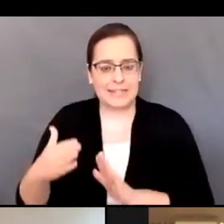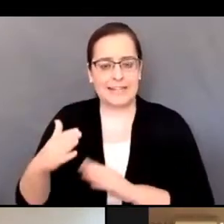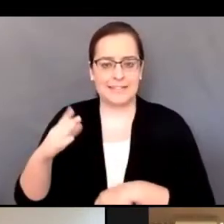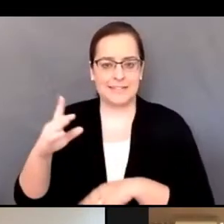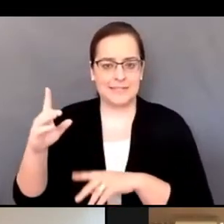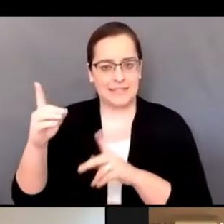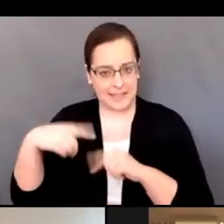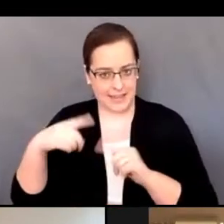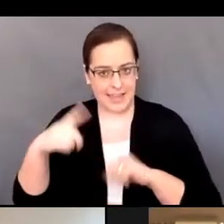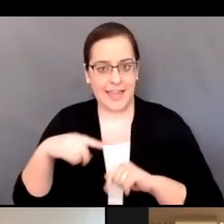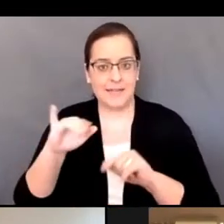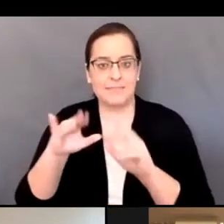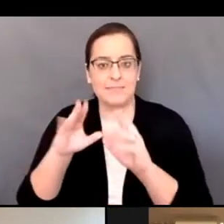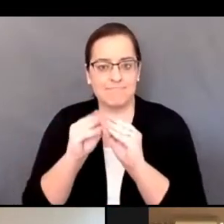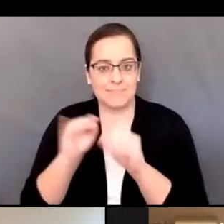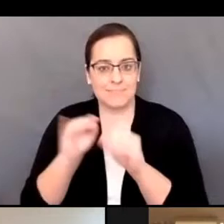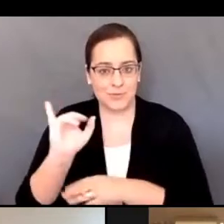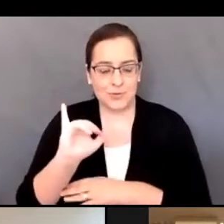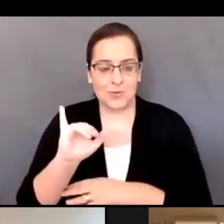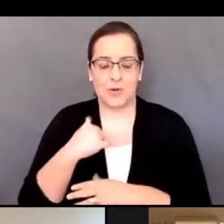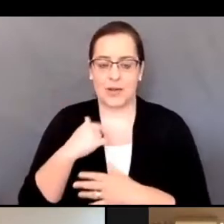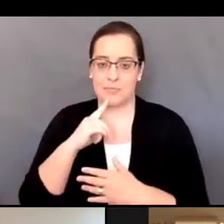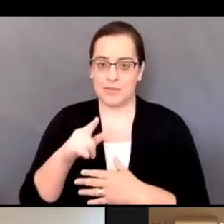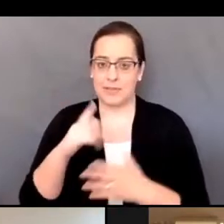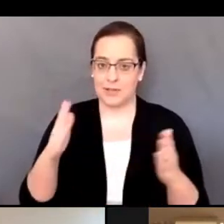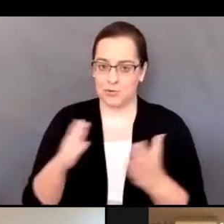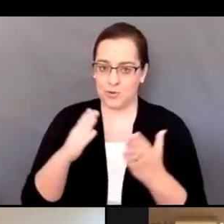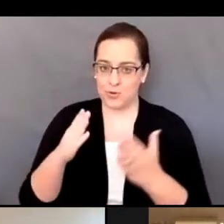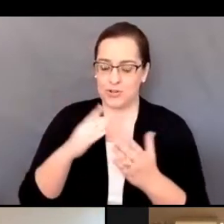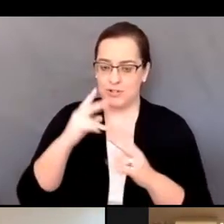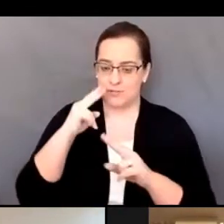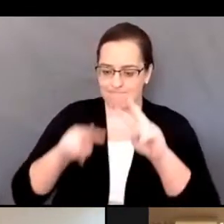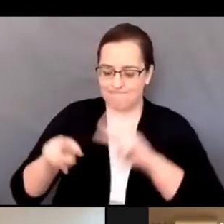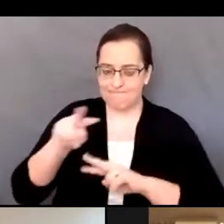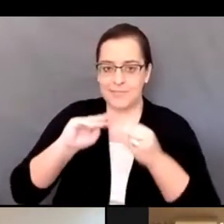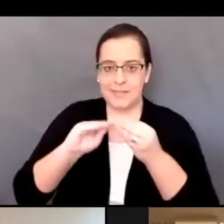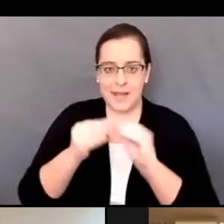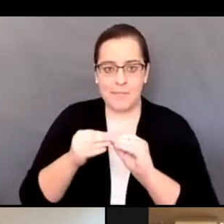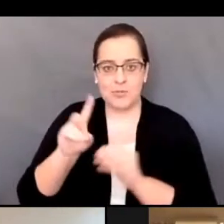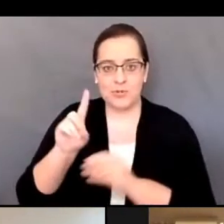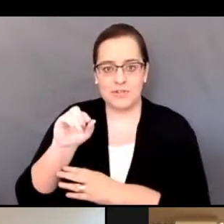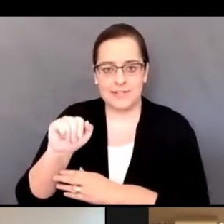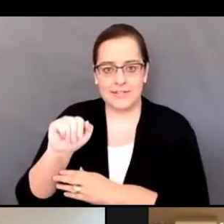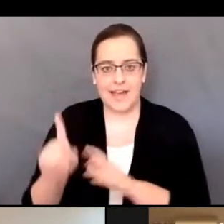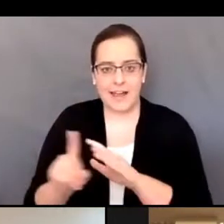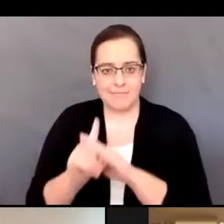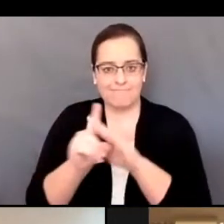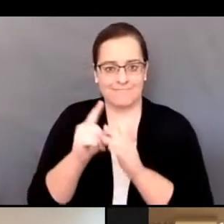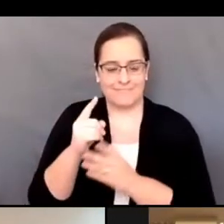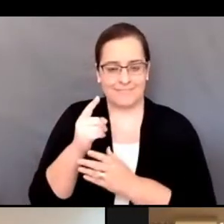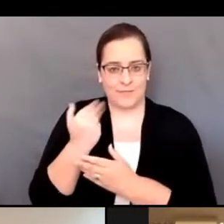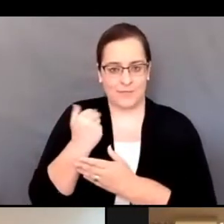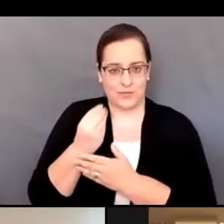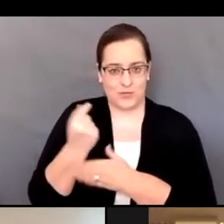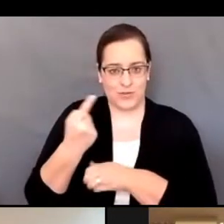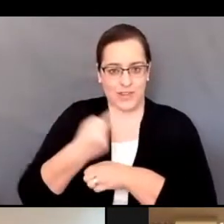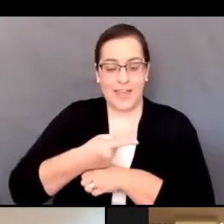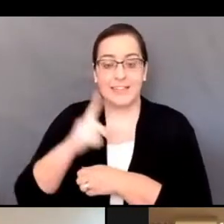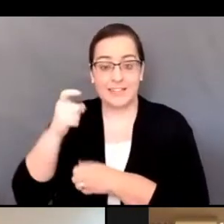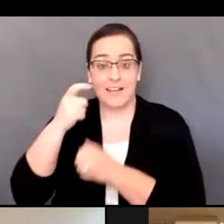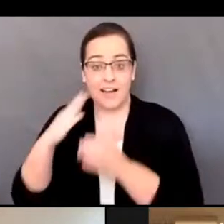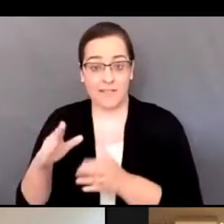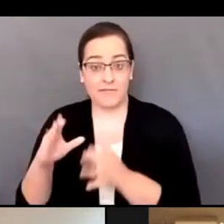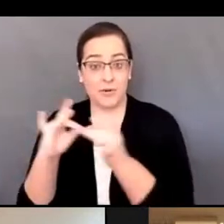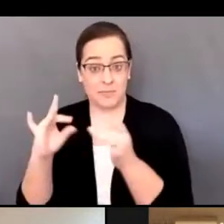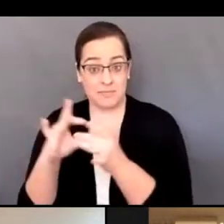been encouraged by what the data and numbers have revealed the past few days. As the governor said on Wednesday, an increase in positive